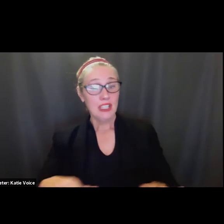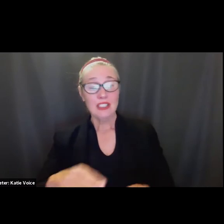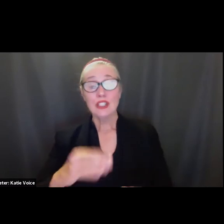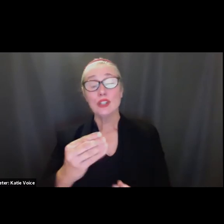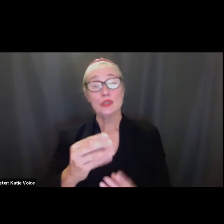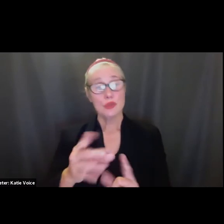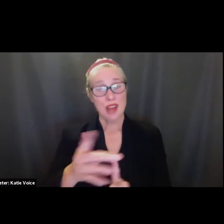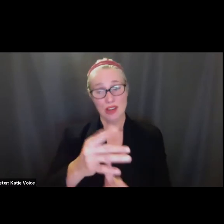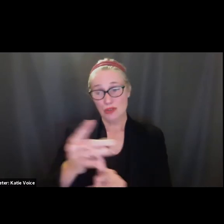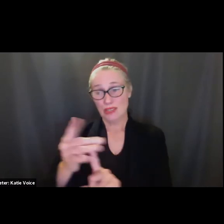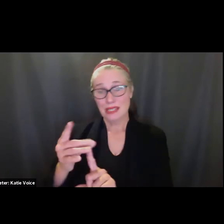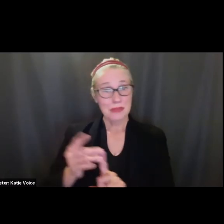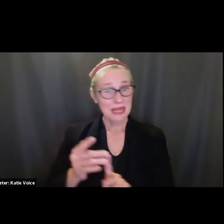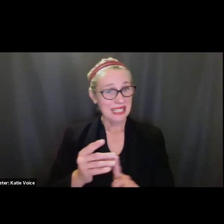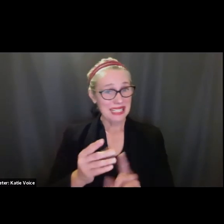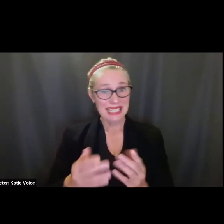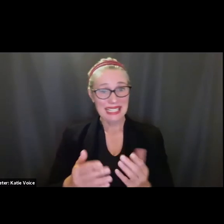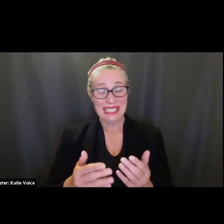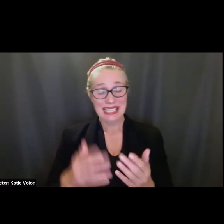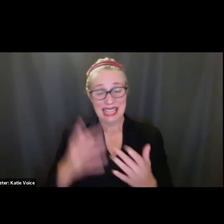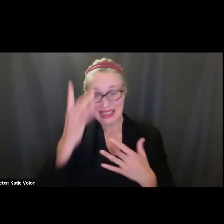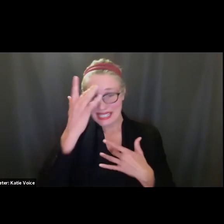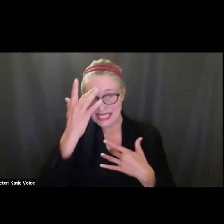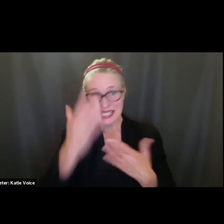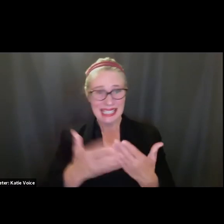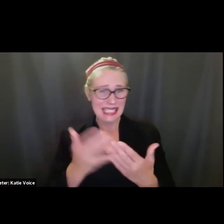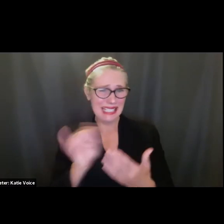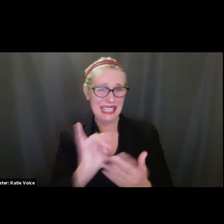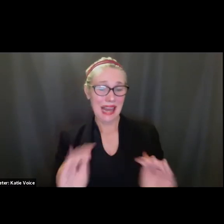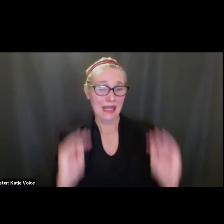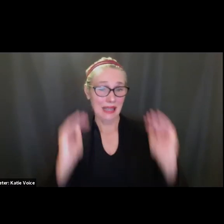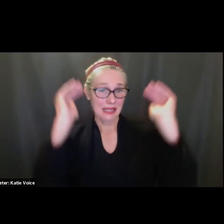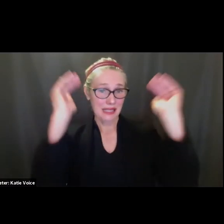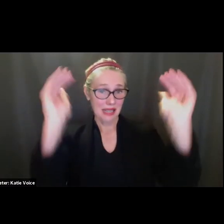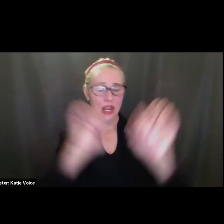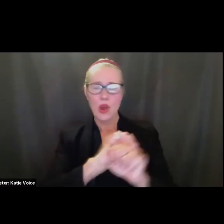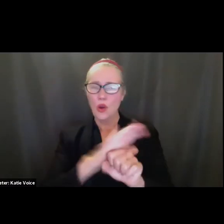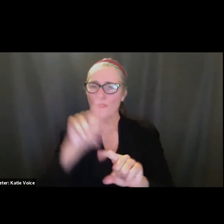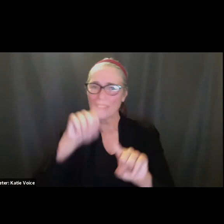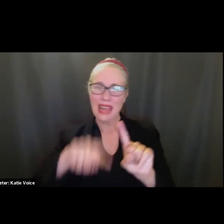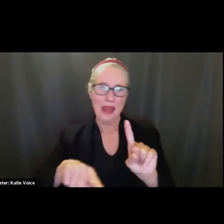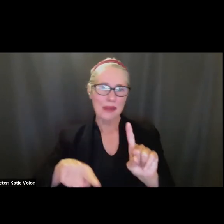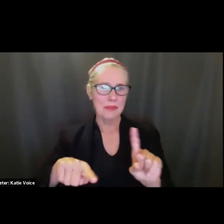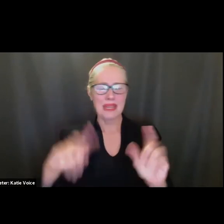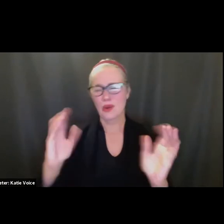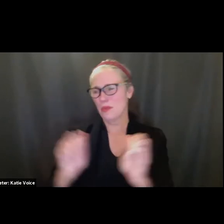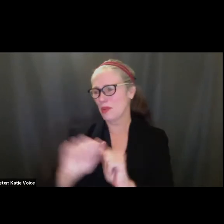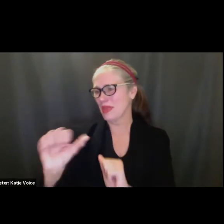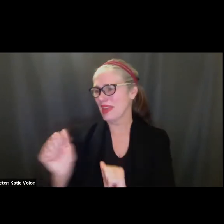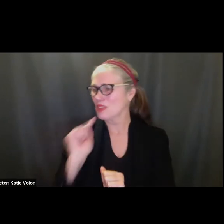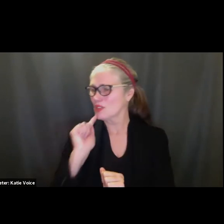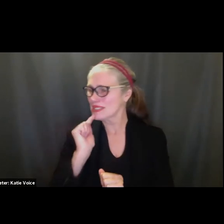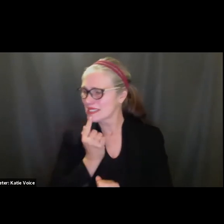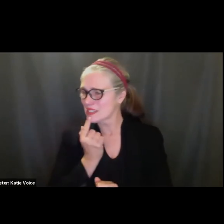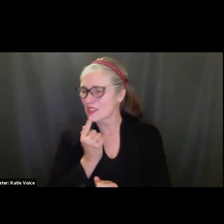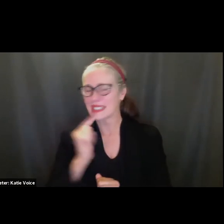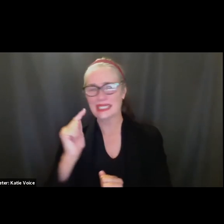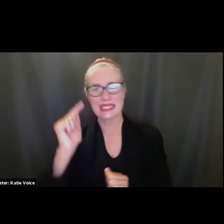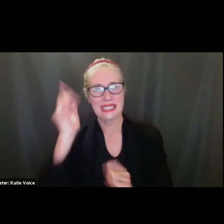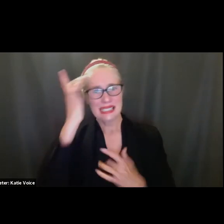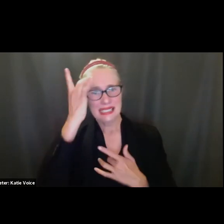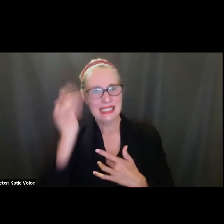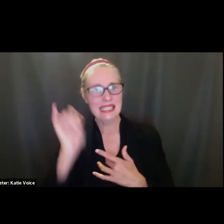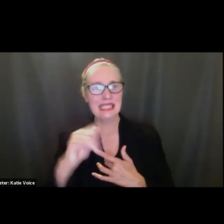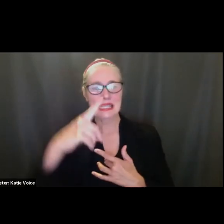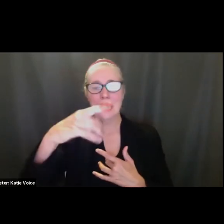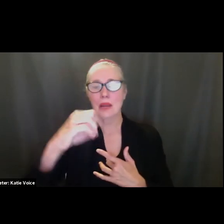easily as adults covid can not be compared to other serious diseases such as polio and tetanus which may